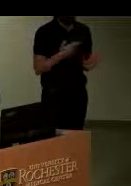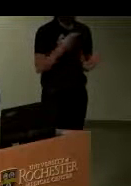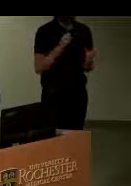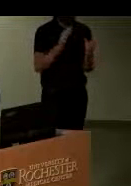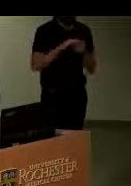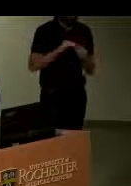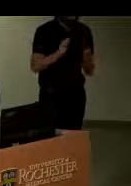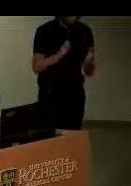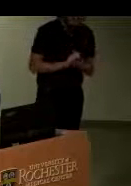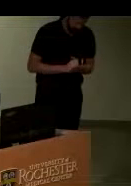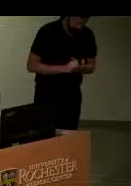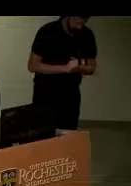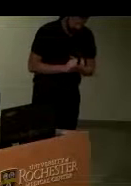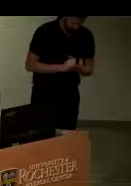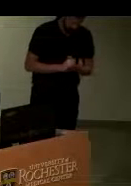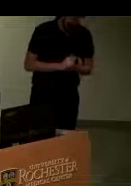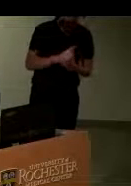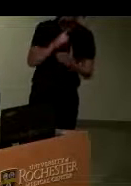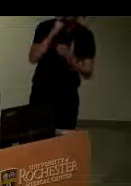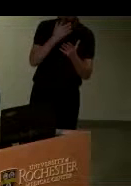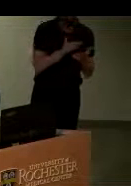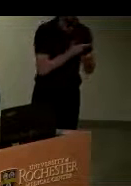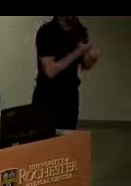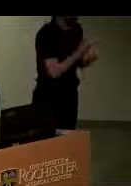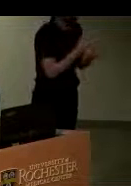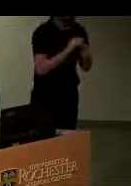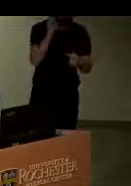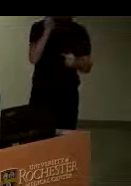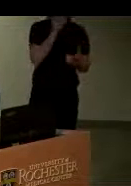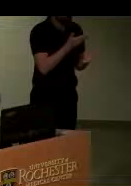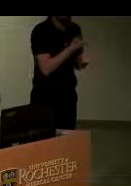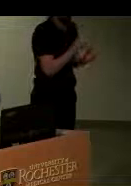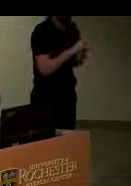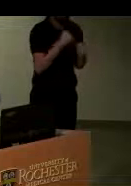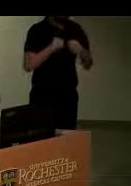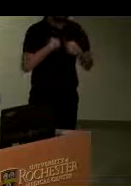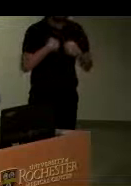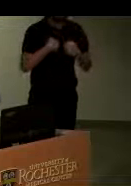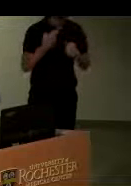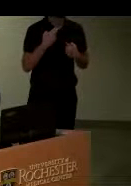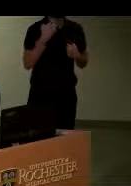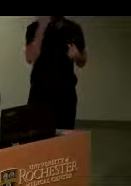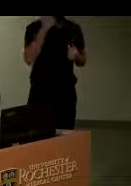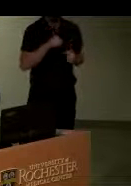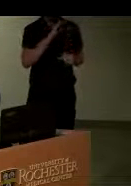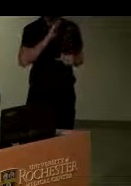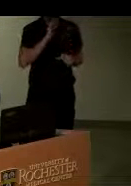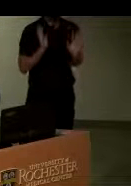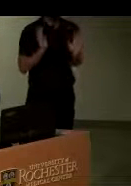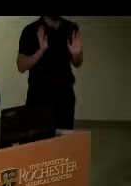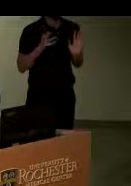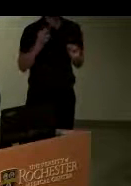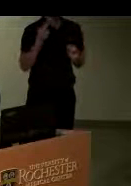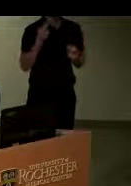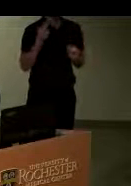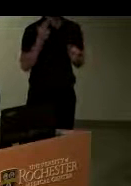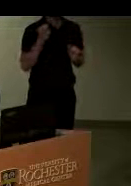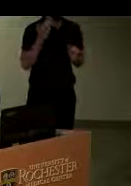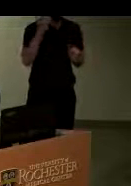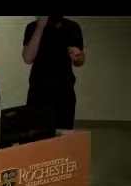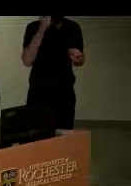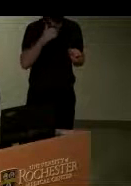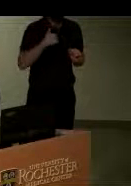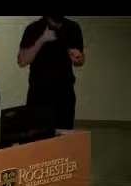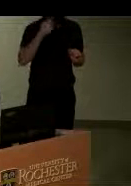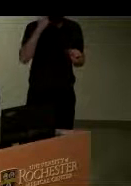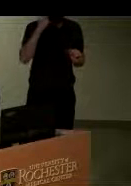says, so what do you think? To his fellows, not to me. He knew I was very frustrated, and he knew that I really thought